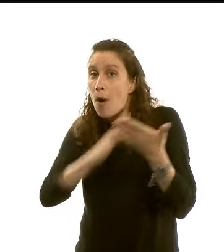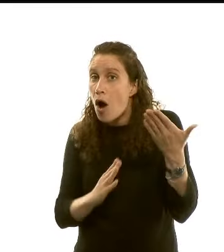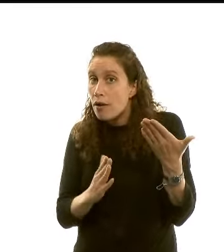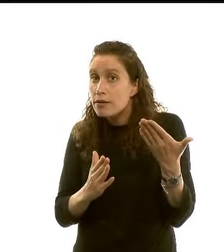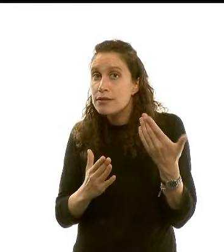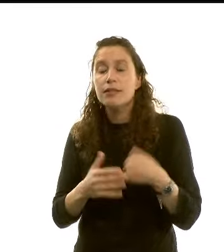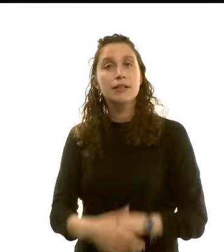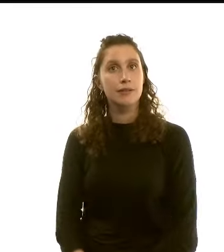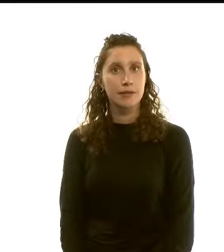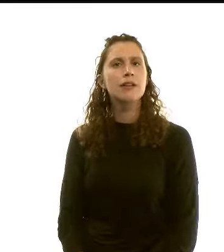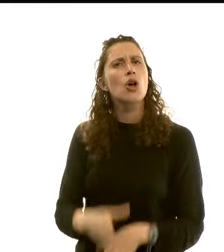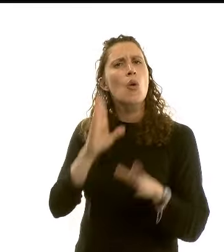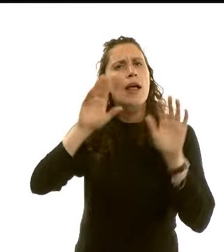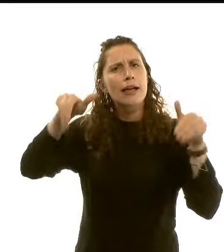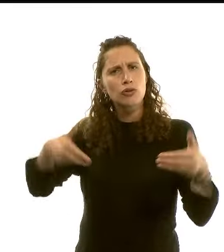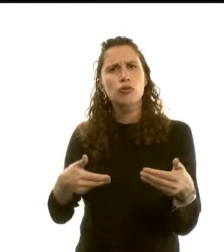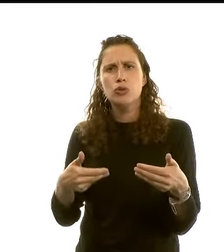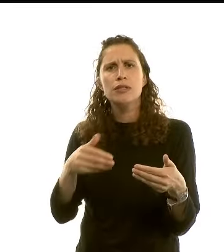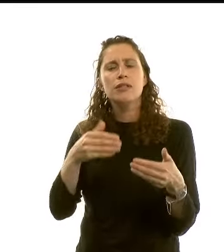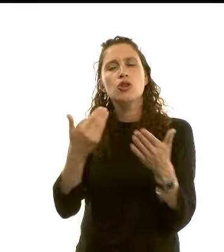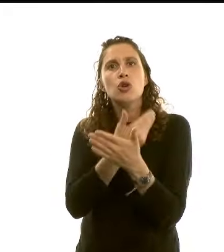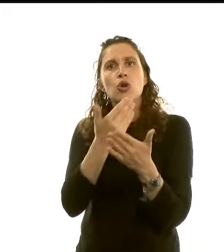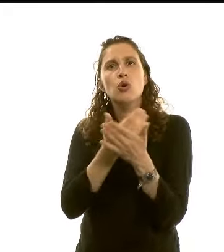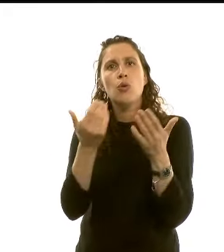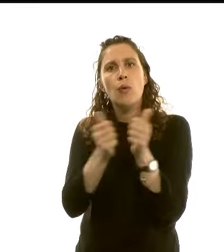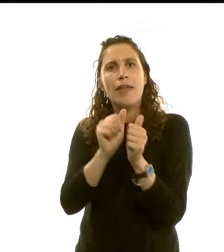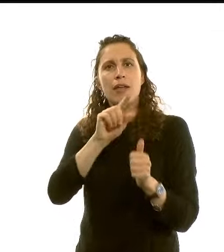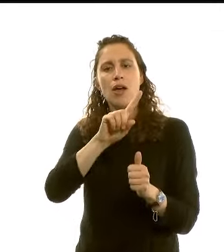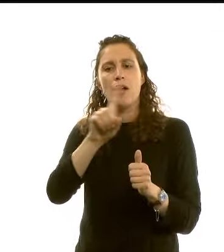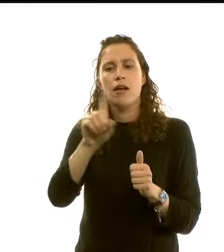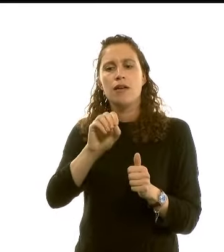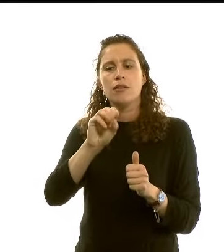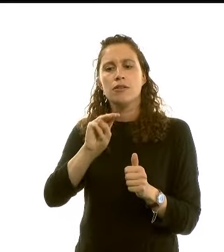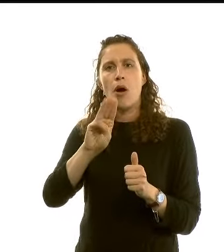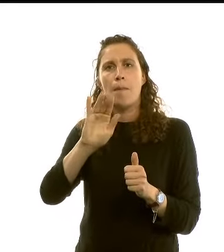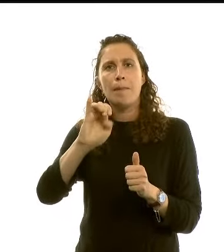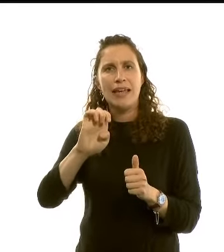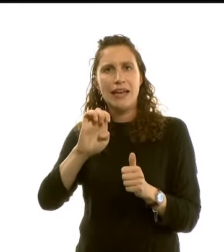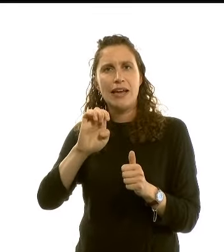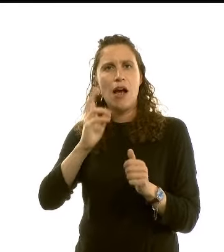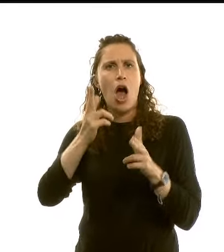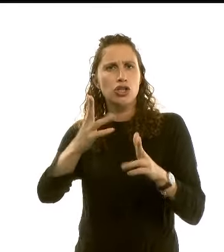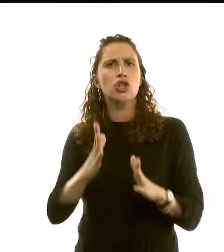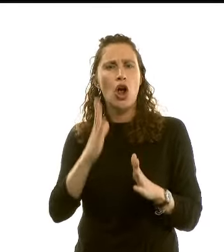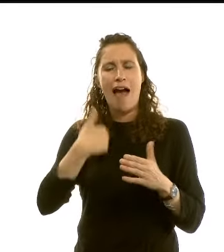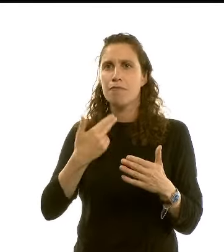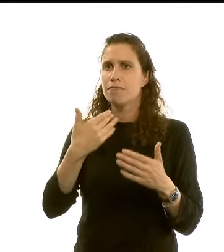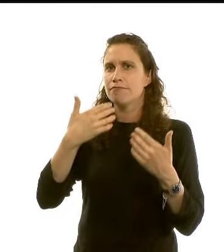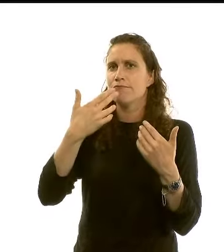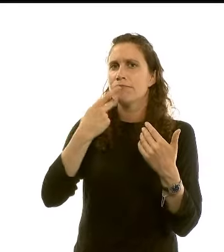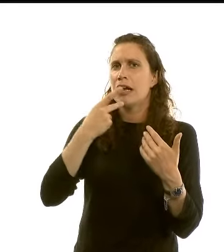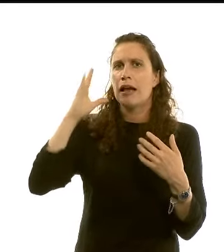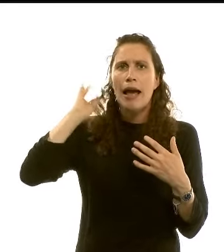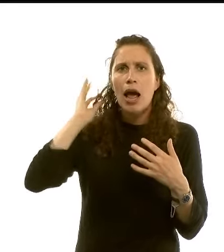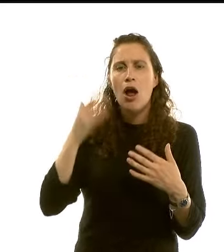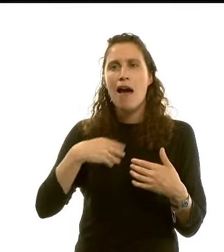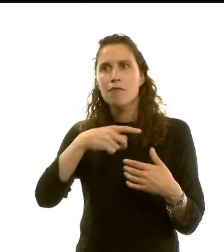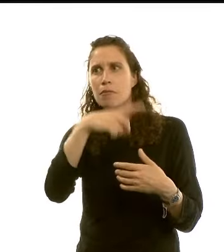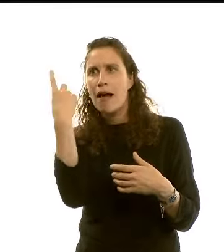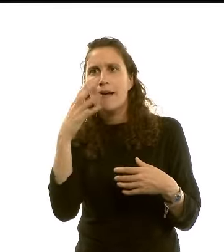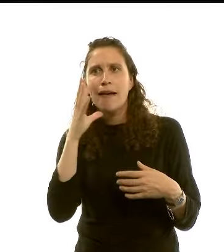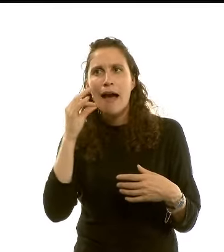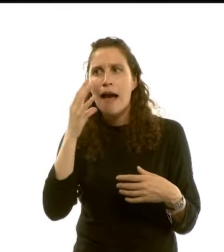So we are introduced a new skin with the zombie hunter with their very bright hair, pink hair. And we have also the black cat we introduced for the